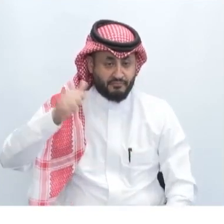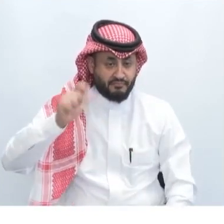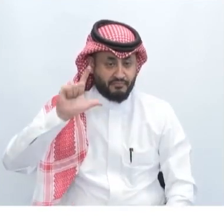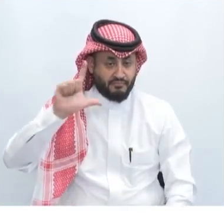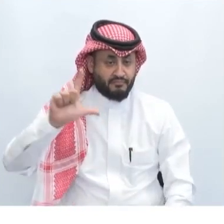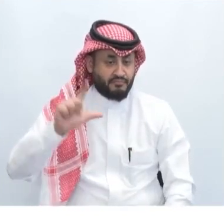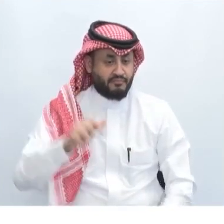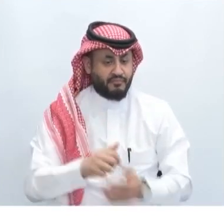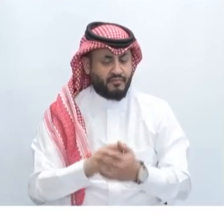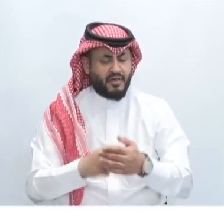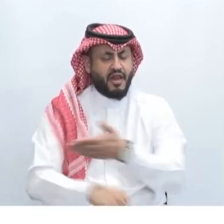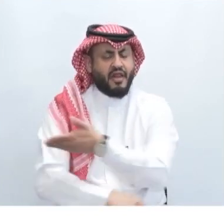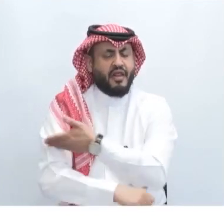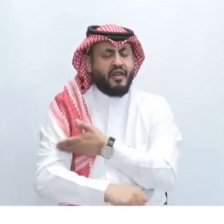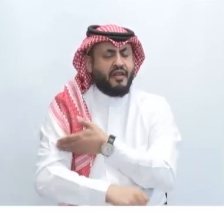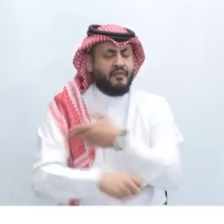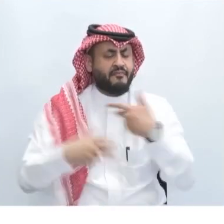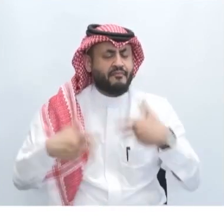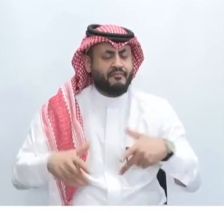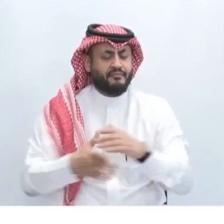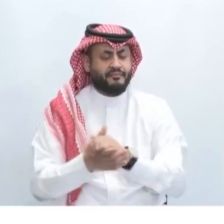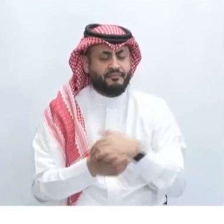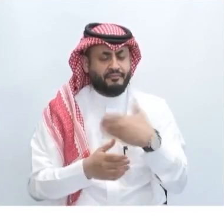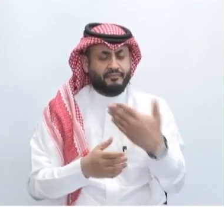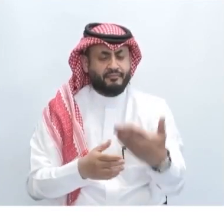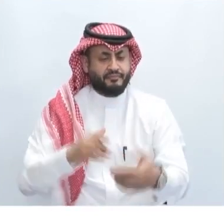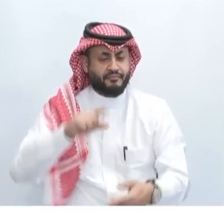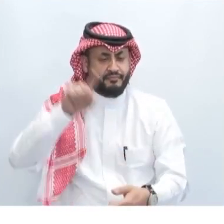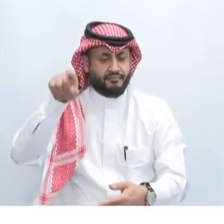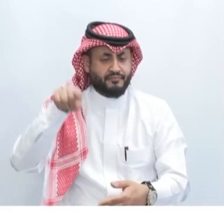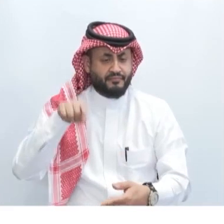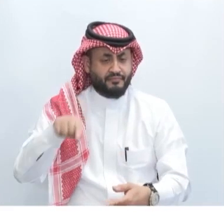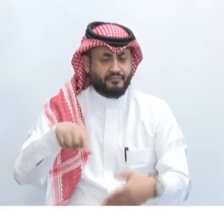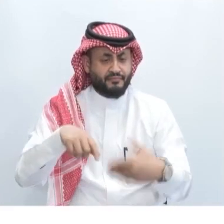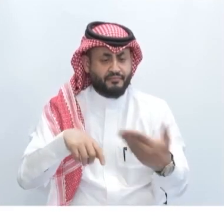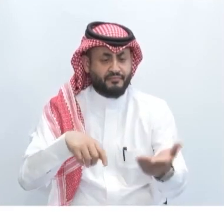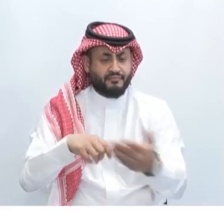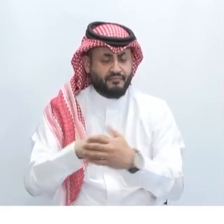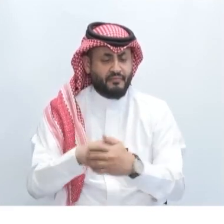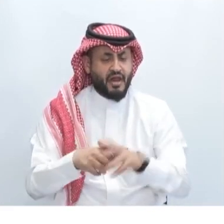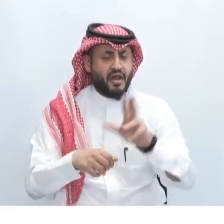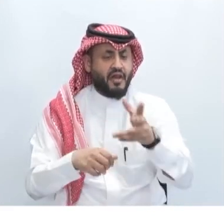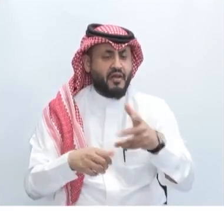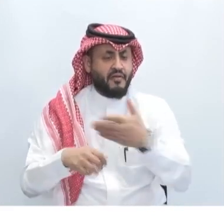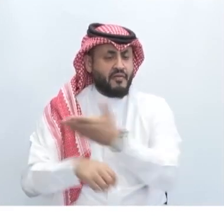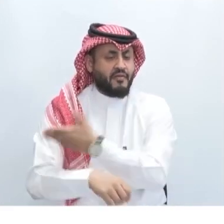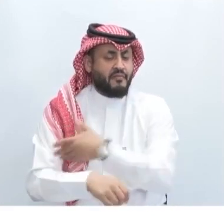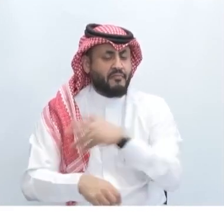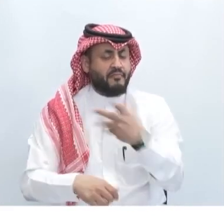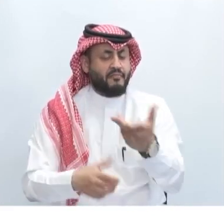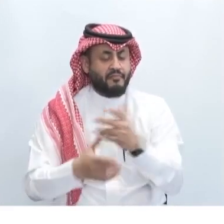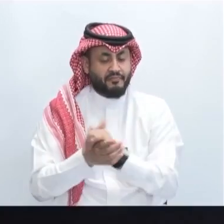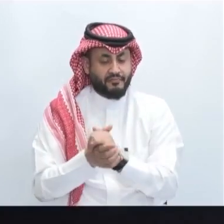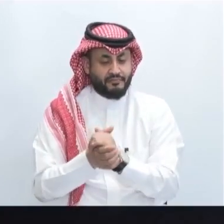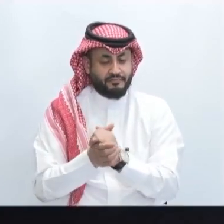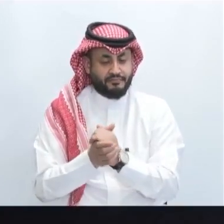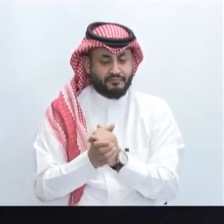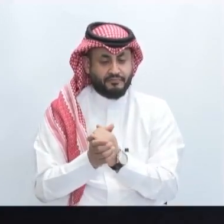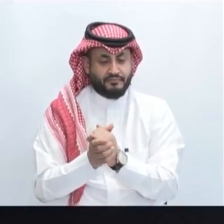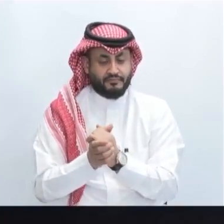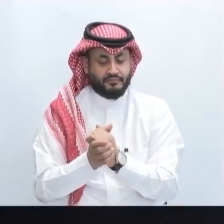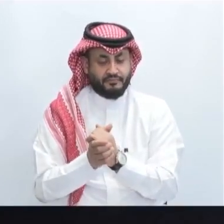about this t-shirt. The question will be, whose t-shirt is this?